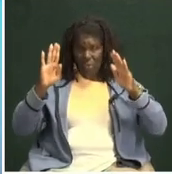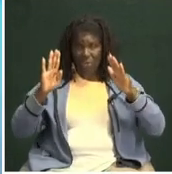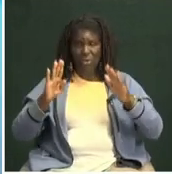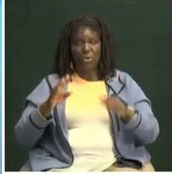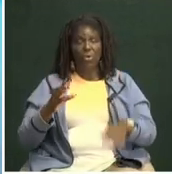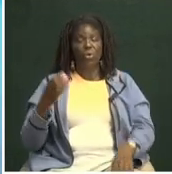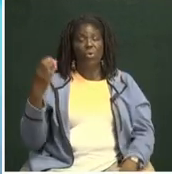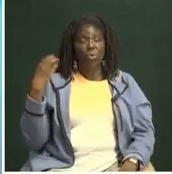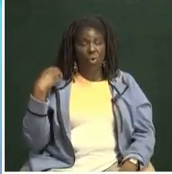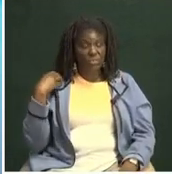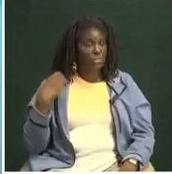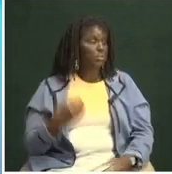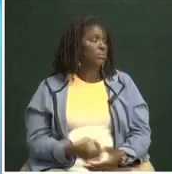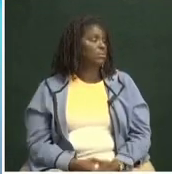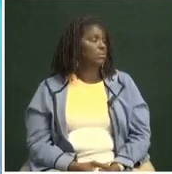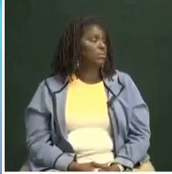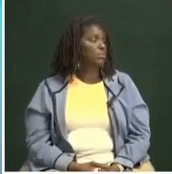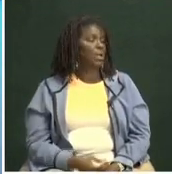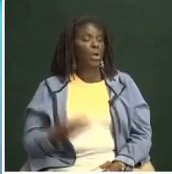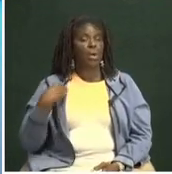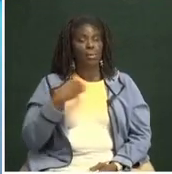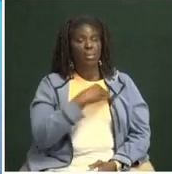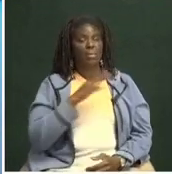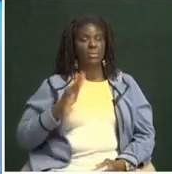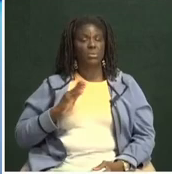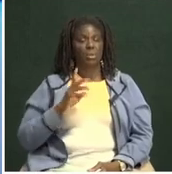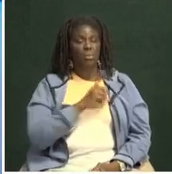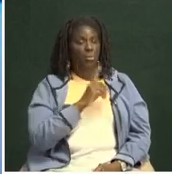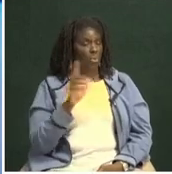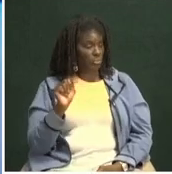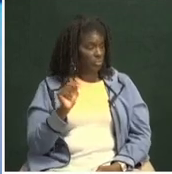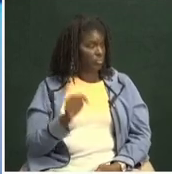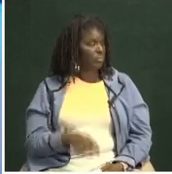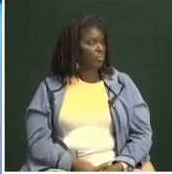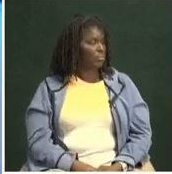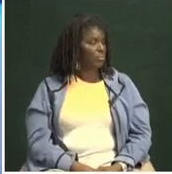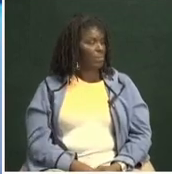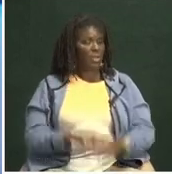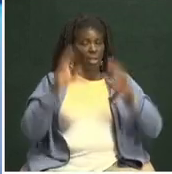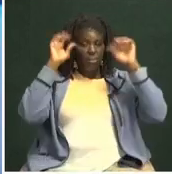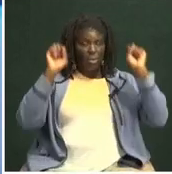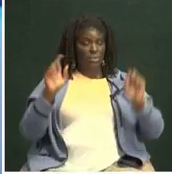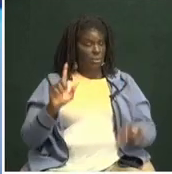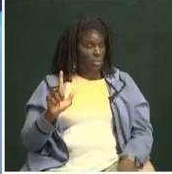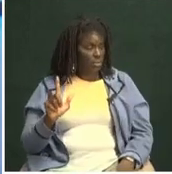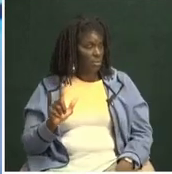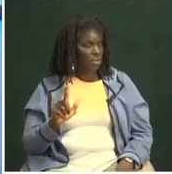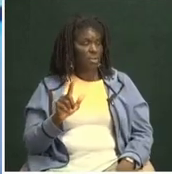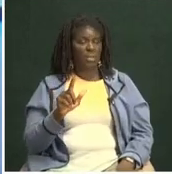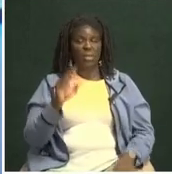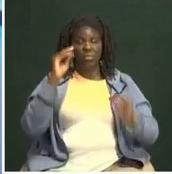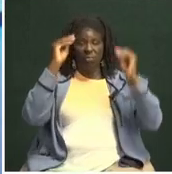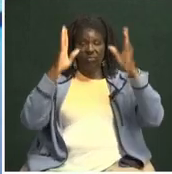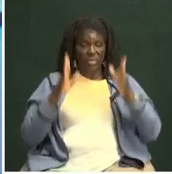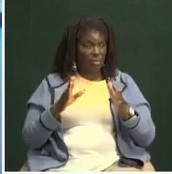officers and members of the Board of Trustees, President Lieberman, the faculty,